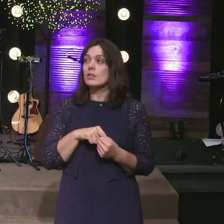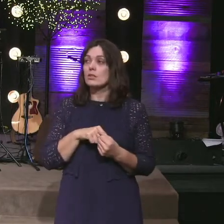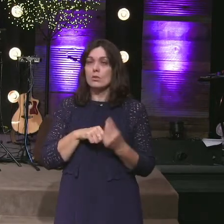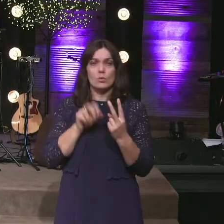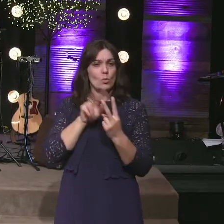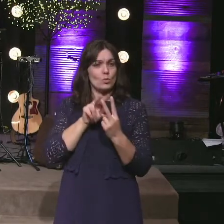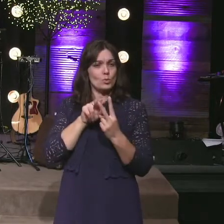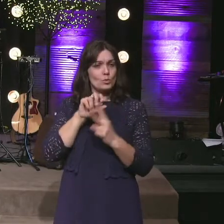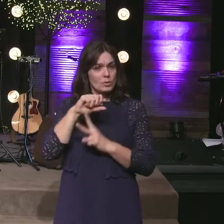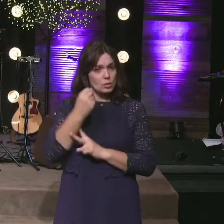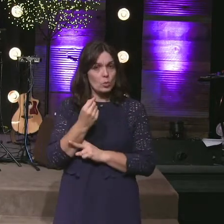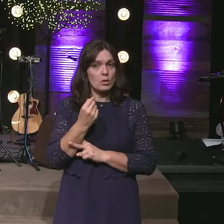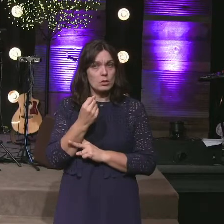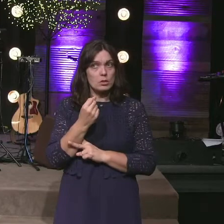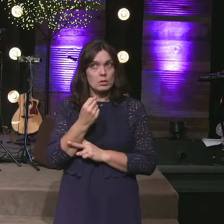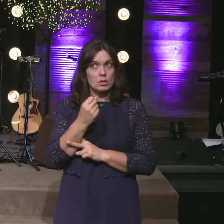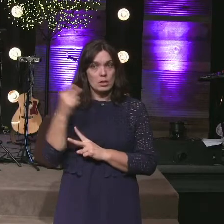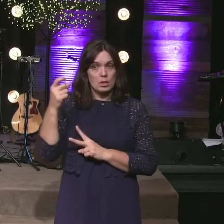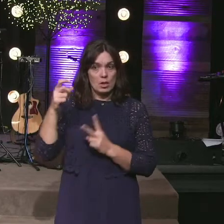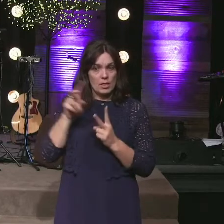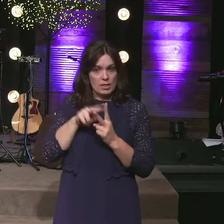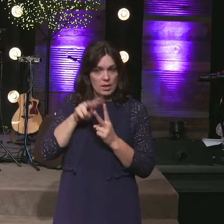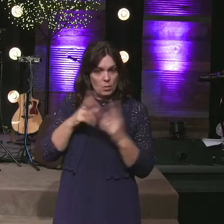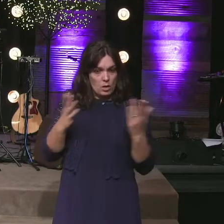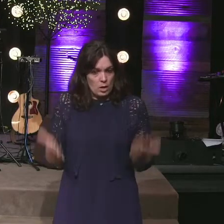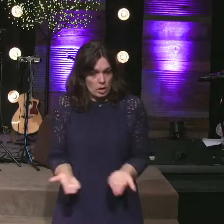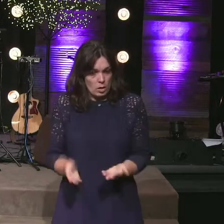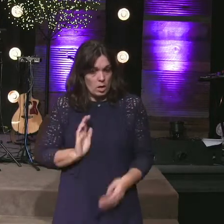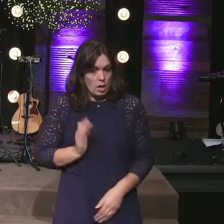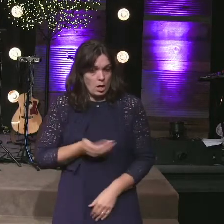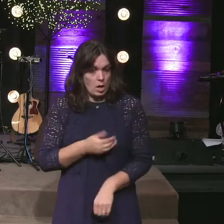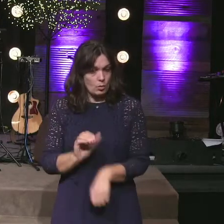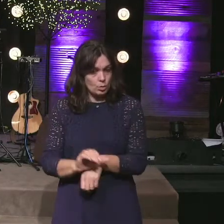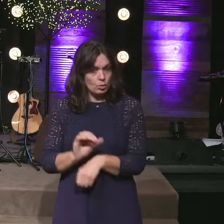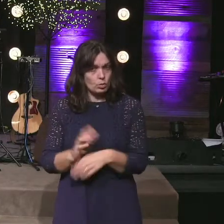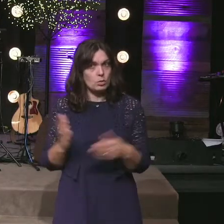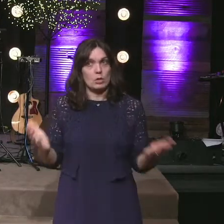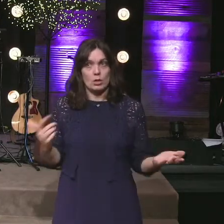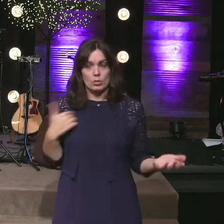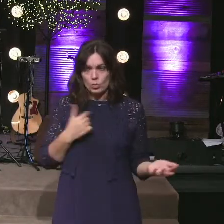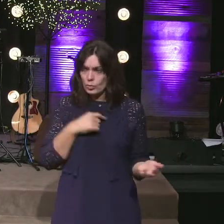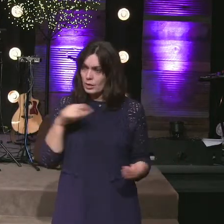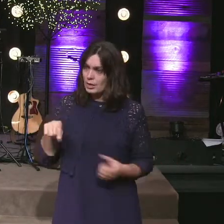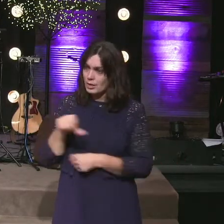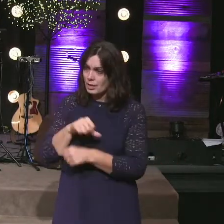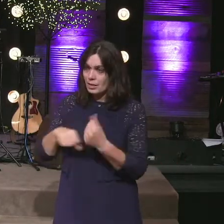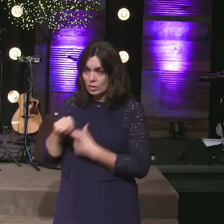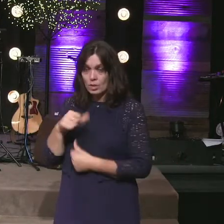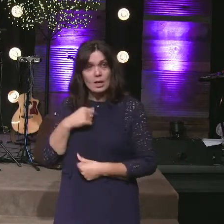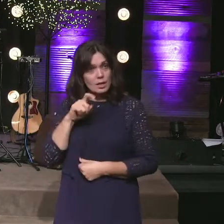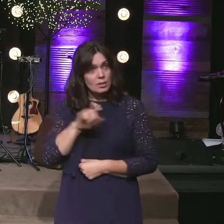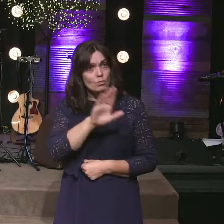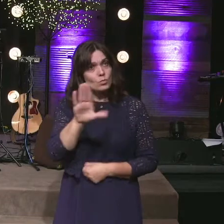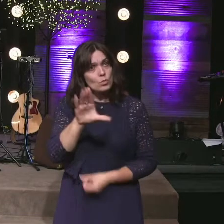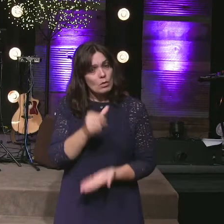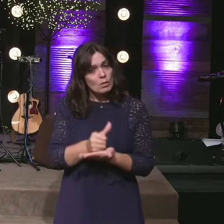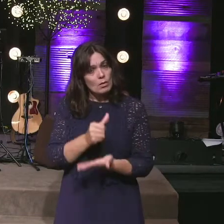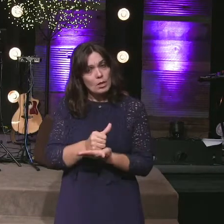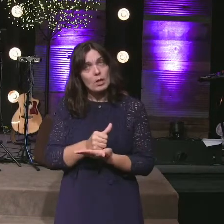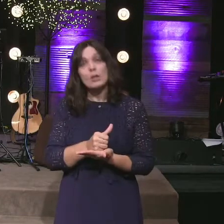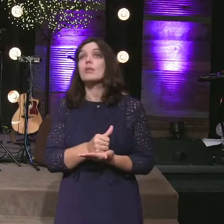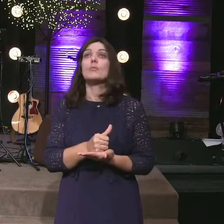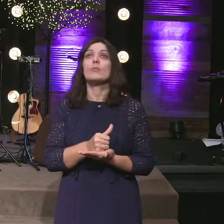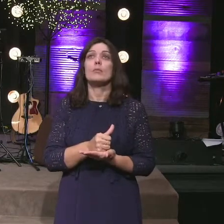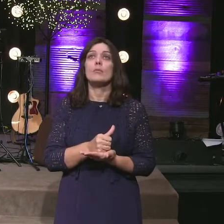just told you, they were in the church, in our church. We need each other. I need your help. I got to hook